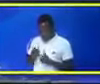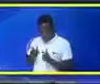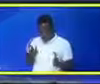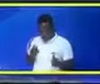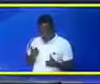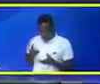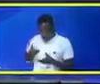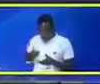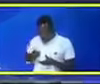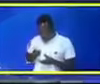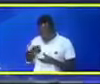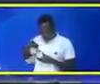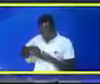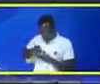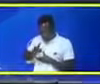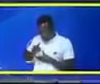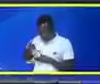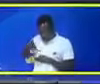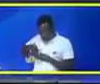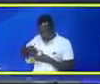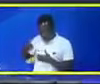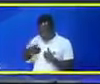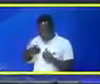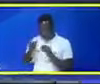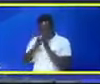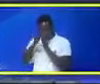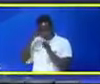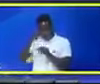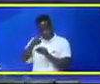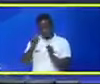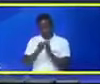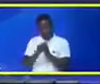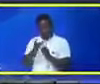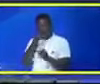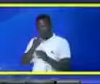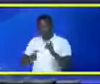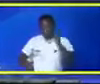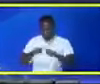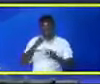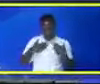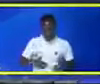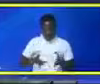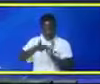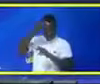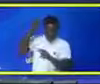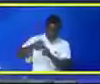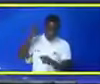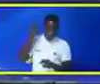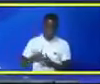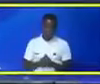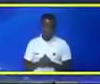the name of Jesus, as I pray for you now, may that devil leave your body now.